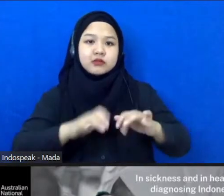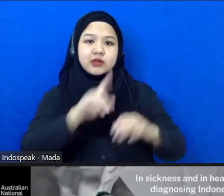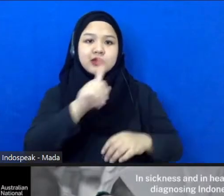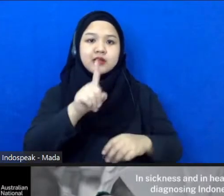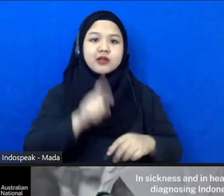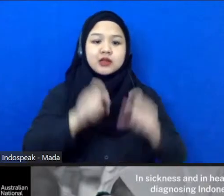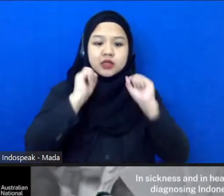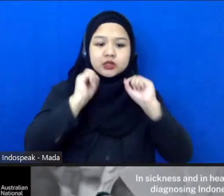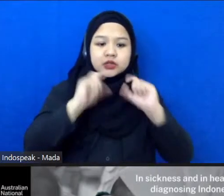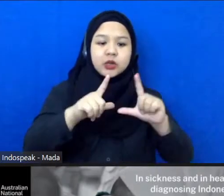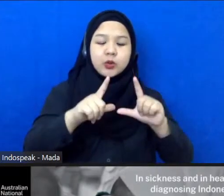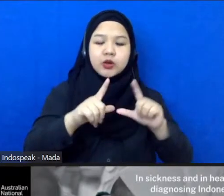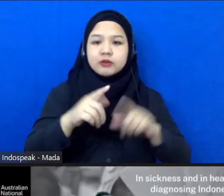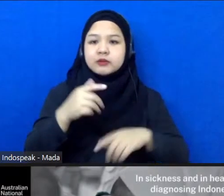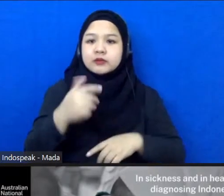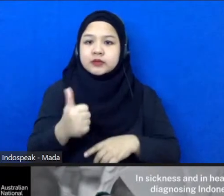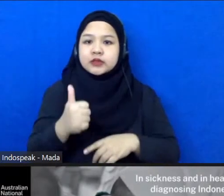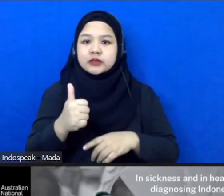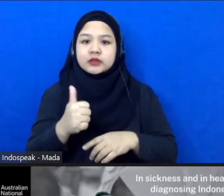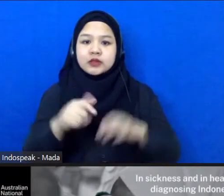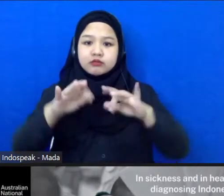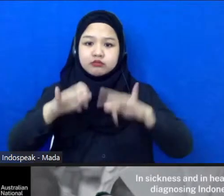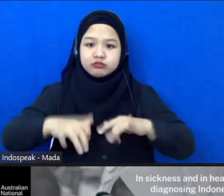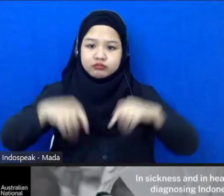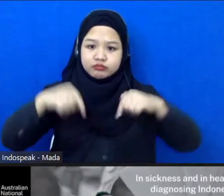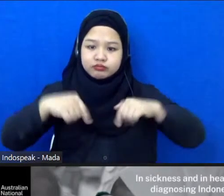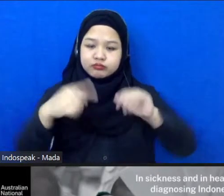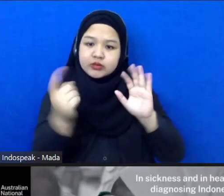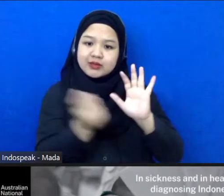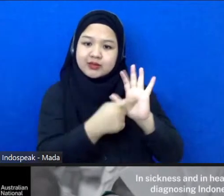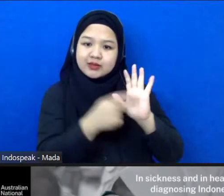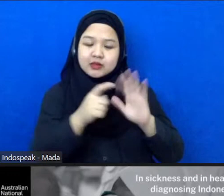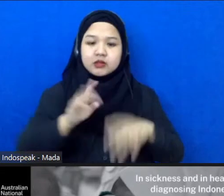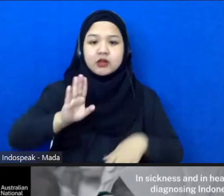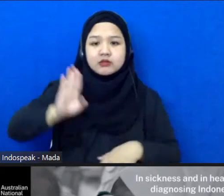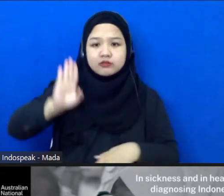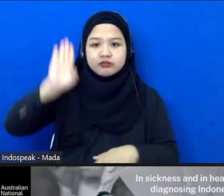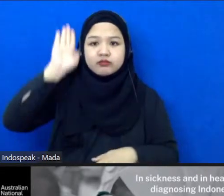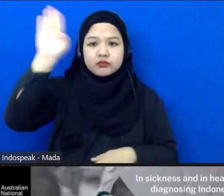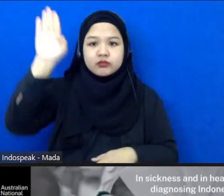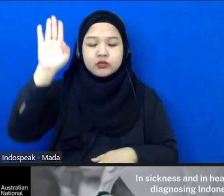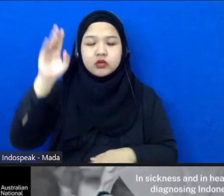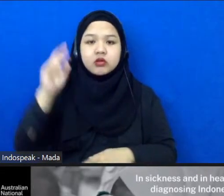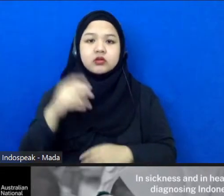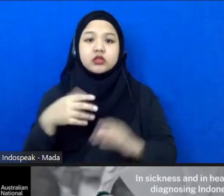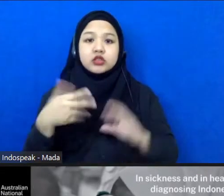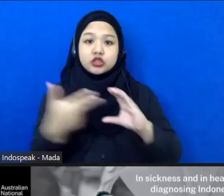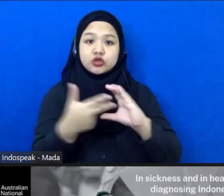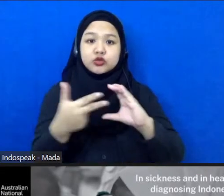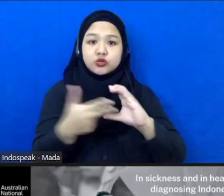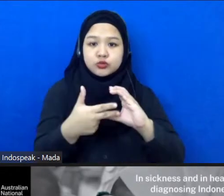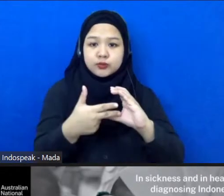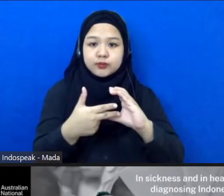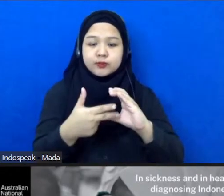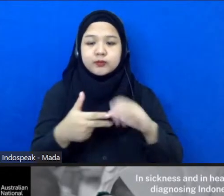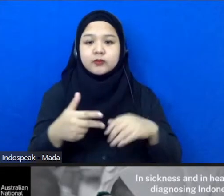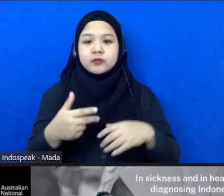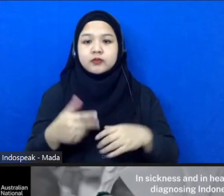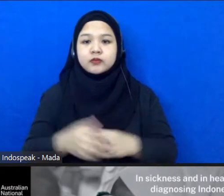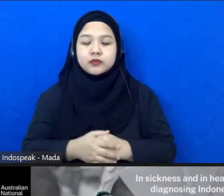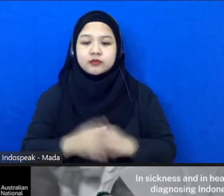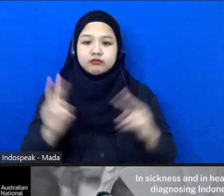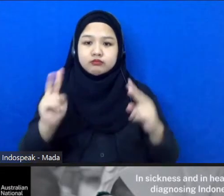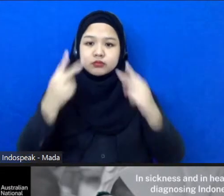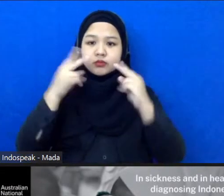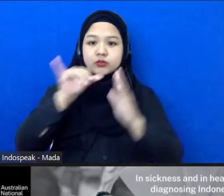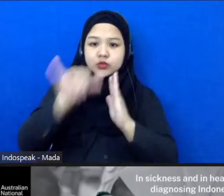the Q&A box or clicking the raise hand icon on Zoom, and audience on YouTube can write their